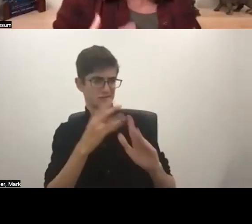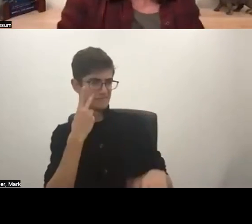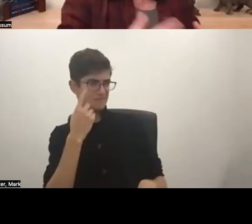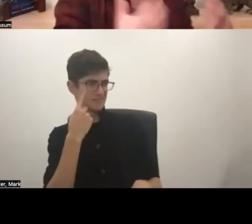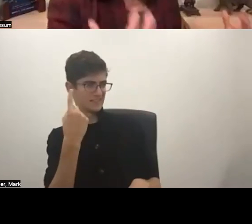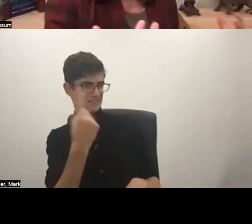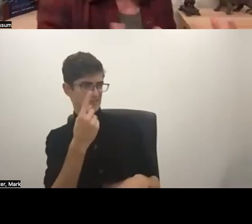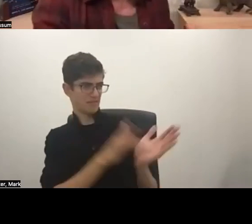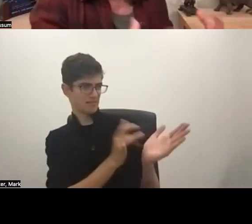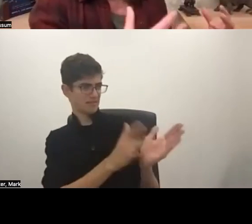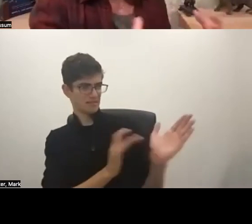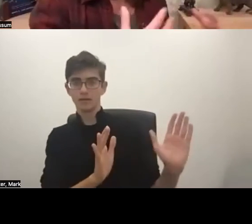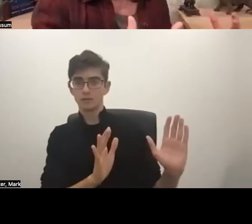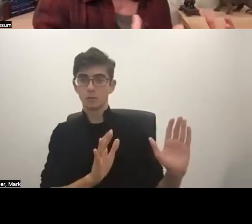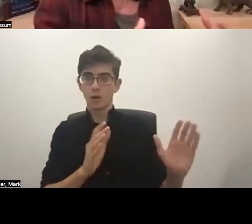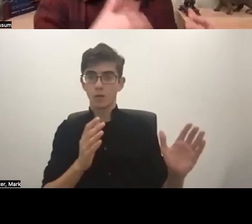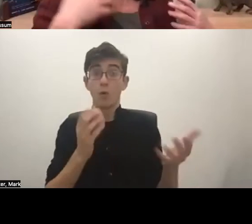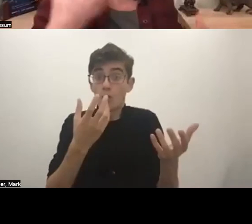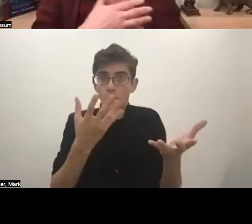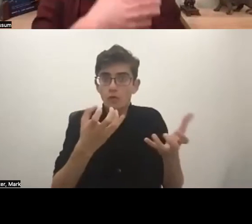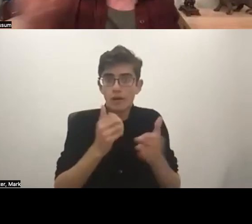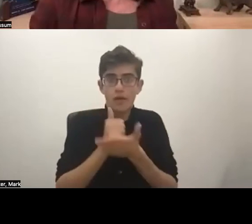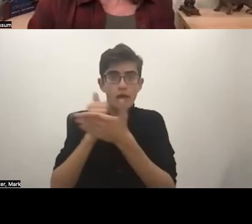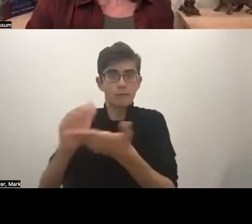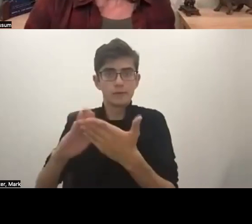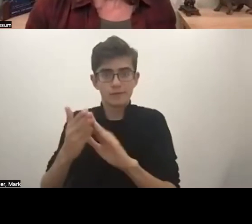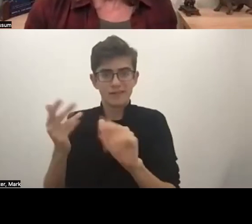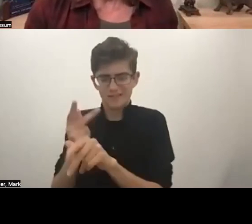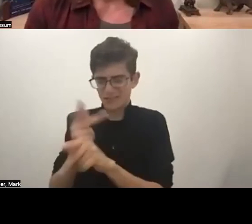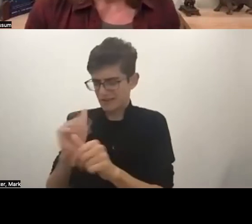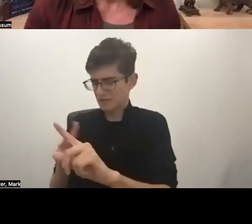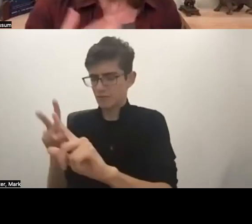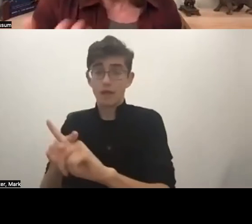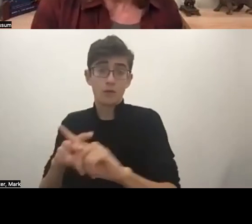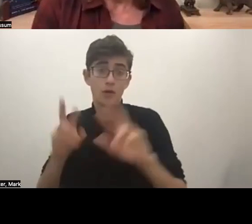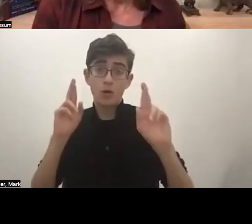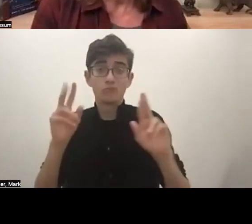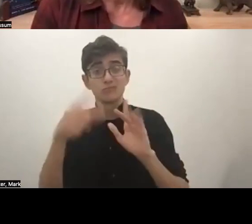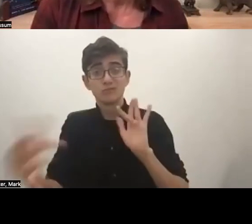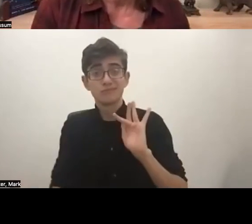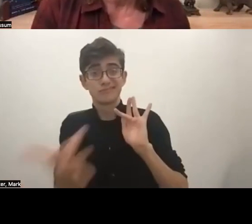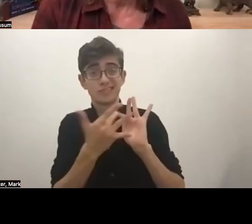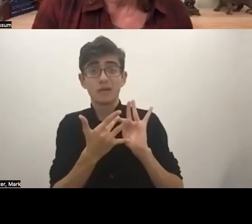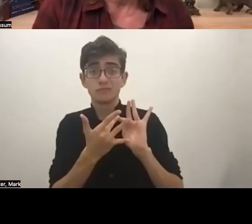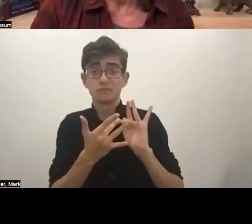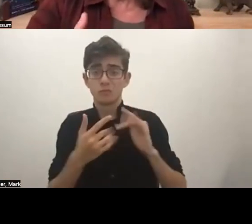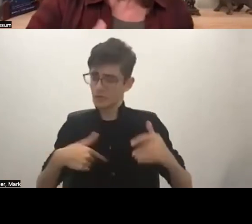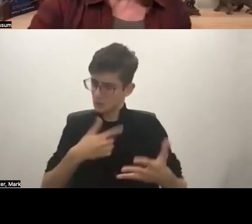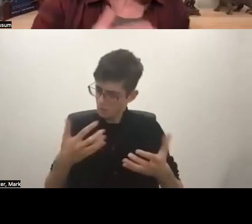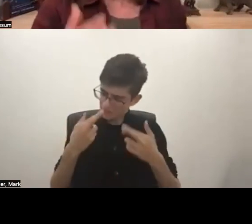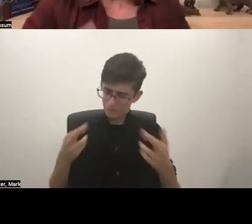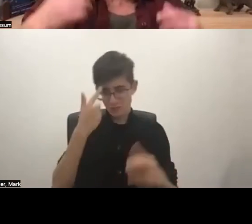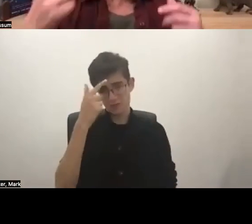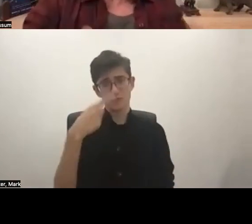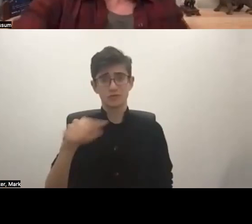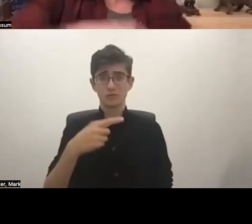community understand how to use it in a certain context or another, I think we all hope that you'll reach out and let us be helpful resources to you. You know,